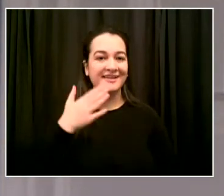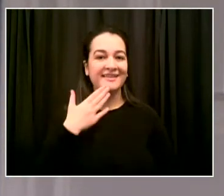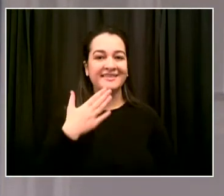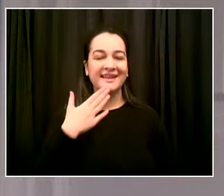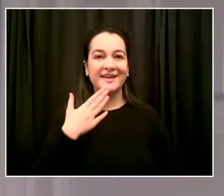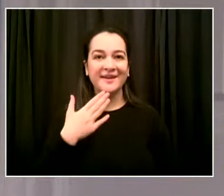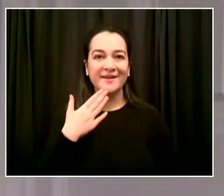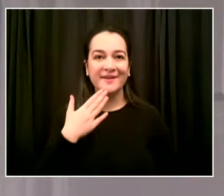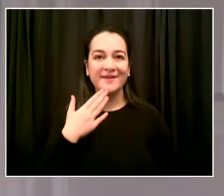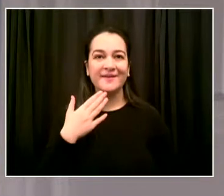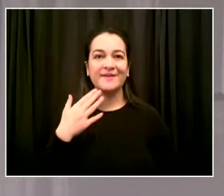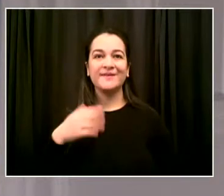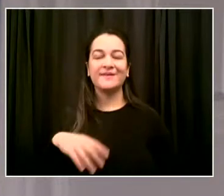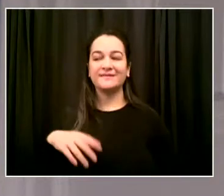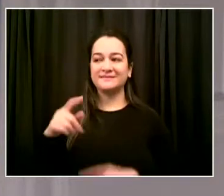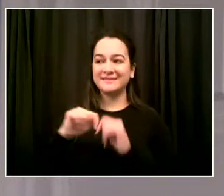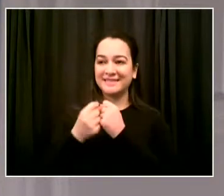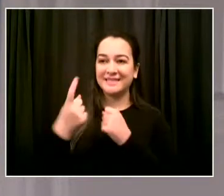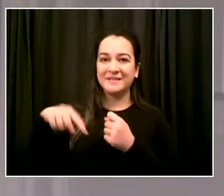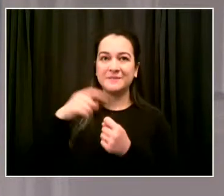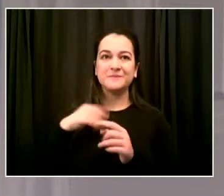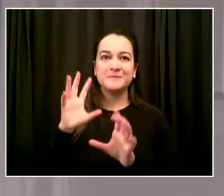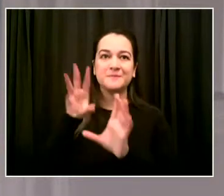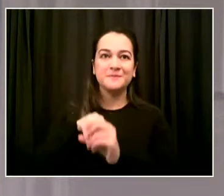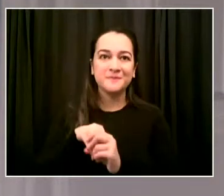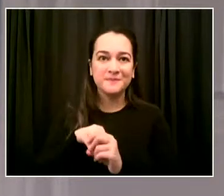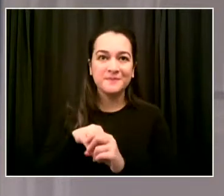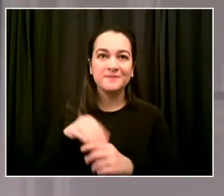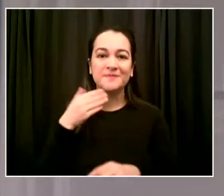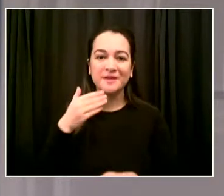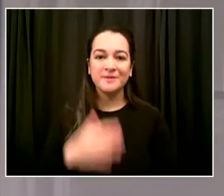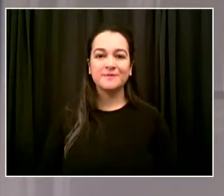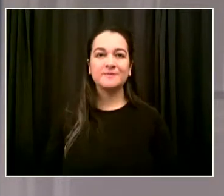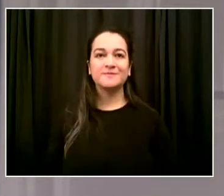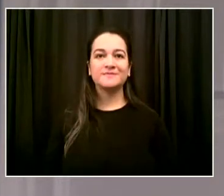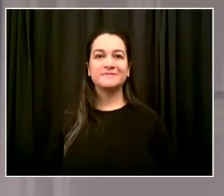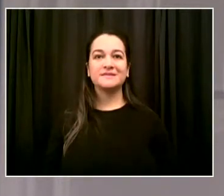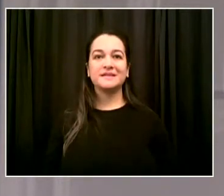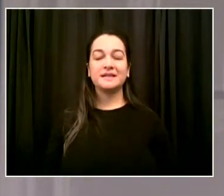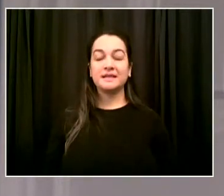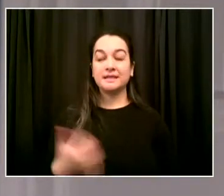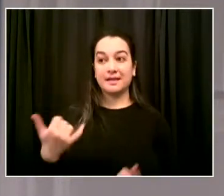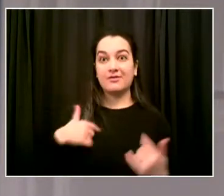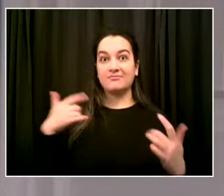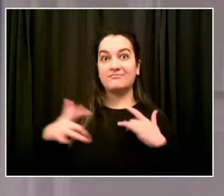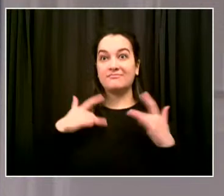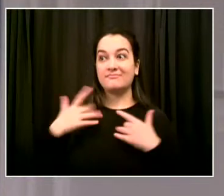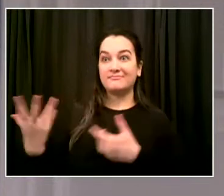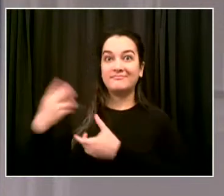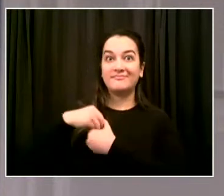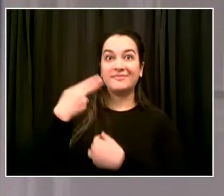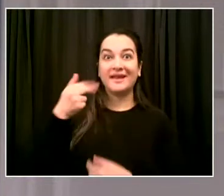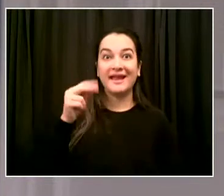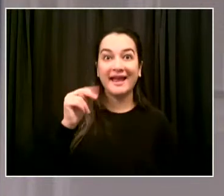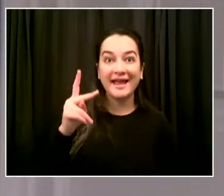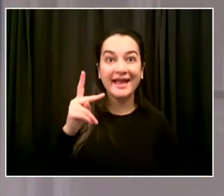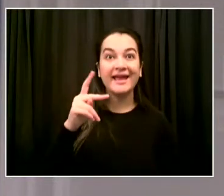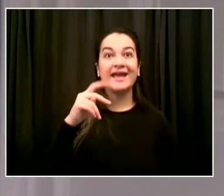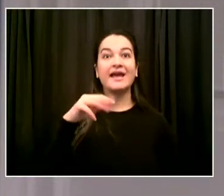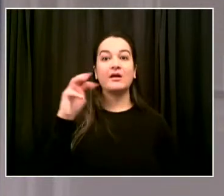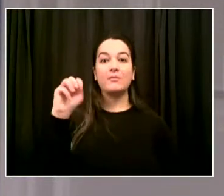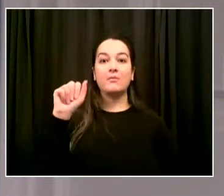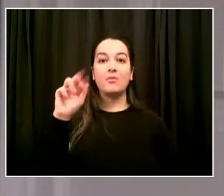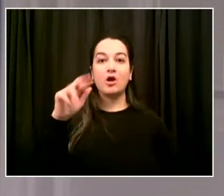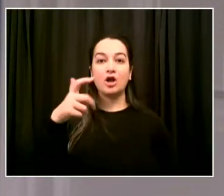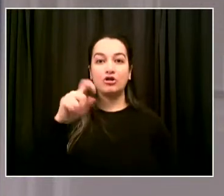closely with Commissioner Gutman and First Deputy Commissioner Forgioni, whom I've known both for many years. I'm